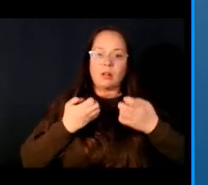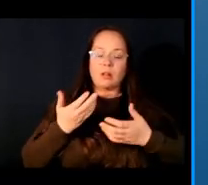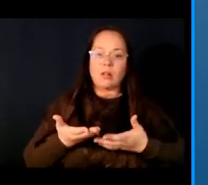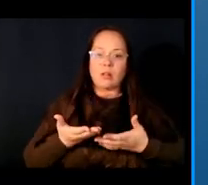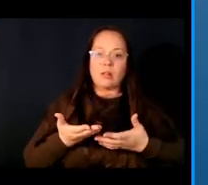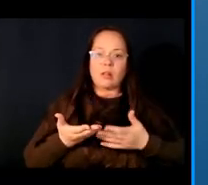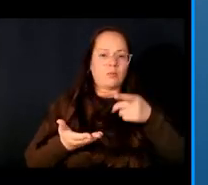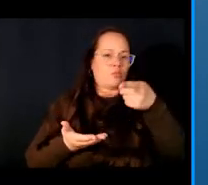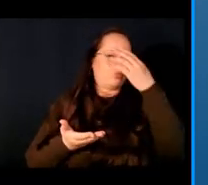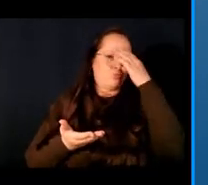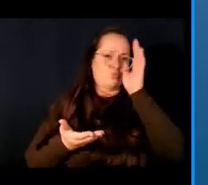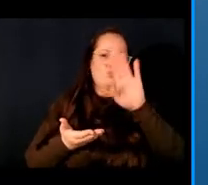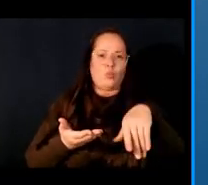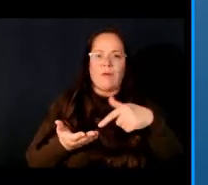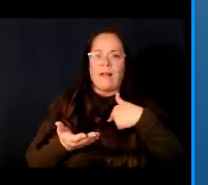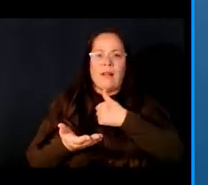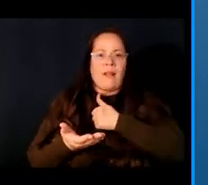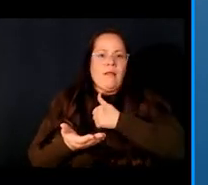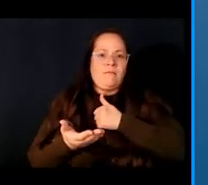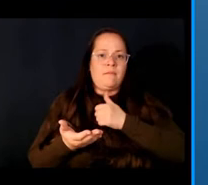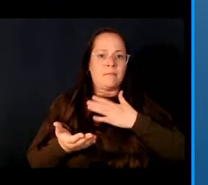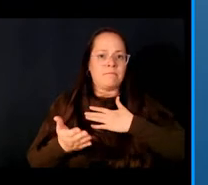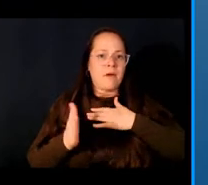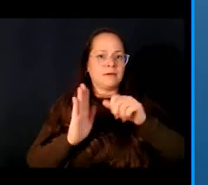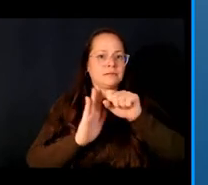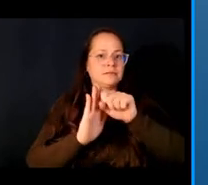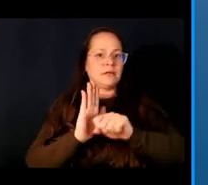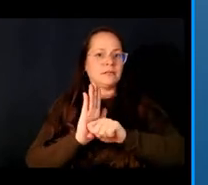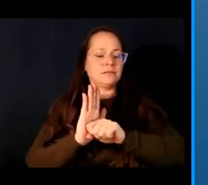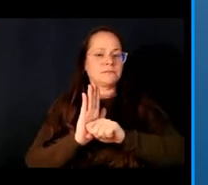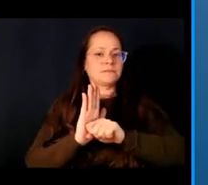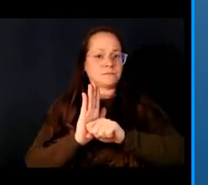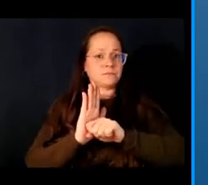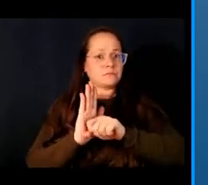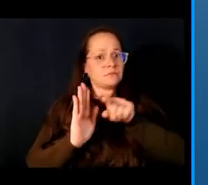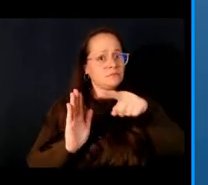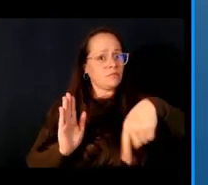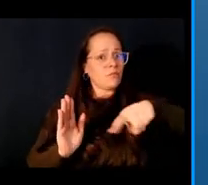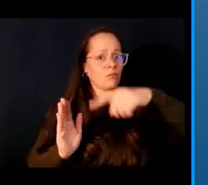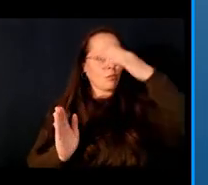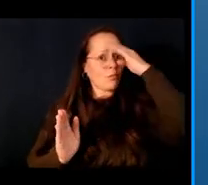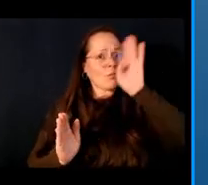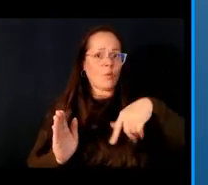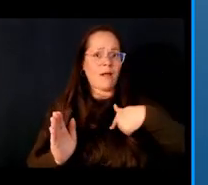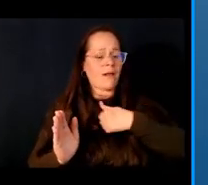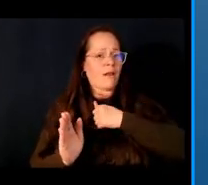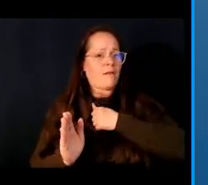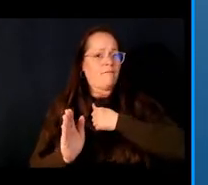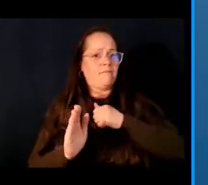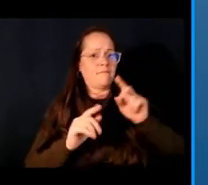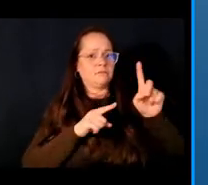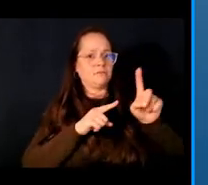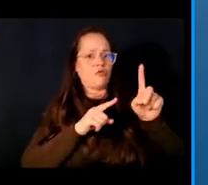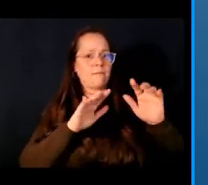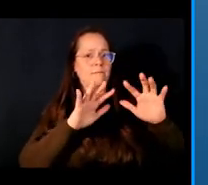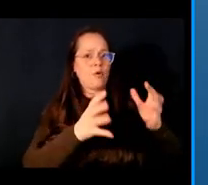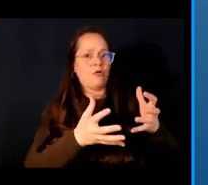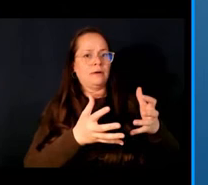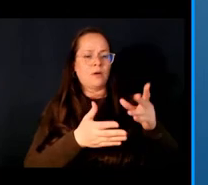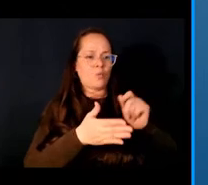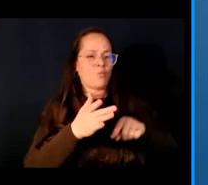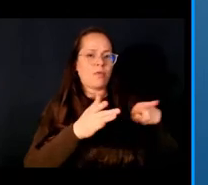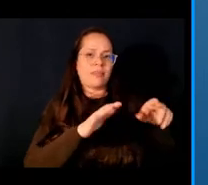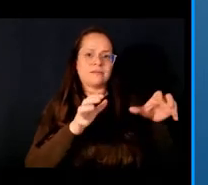you all know how much I love my state you all know how much I love this party and what this party has done for